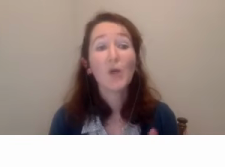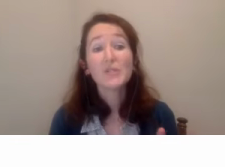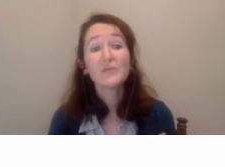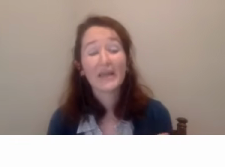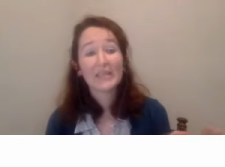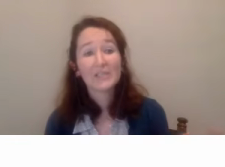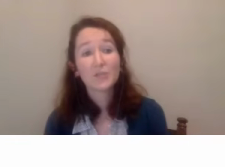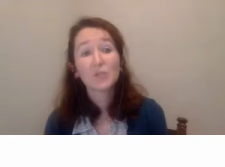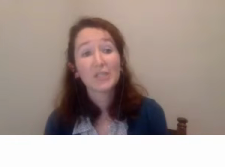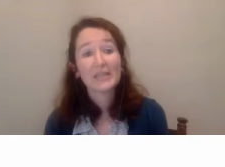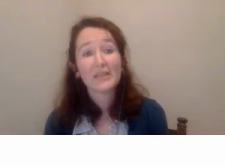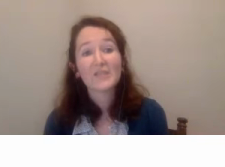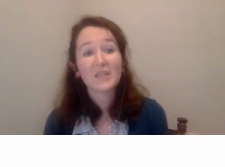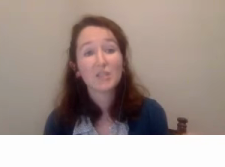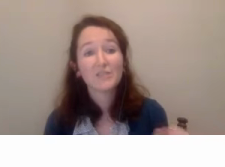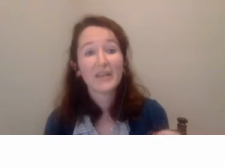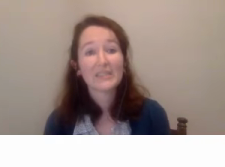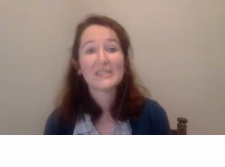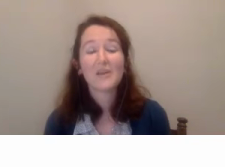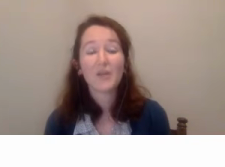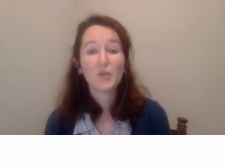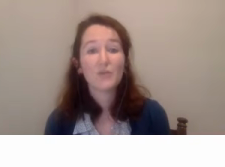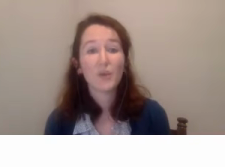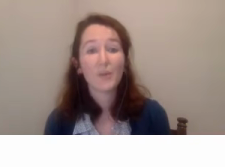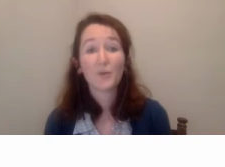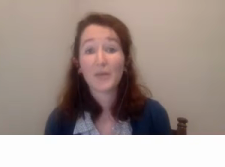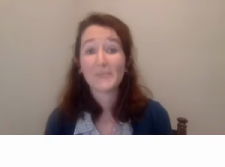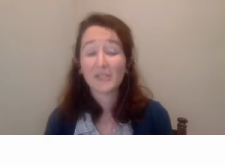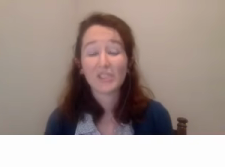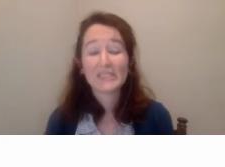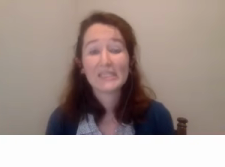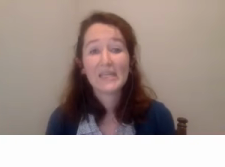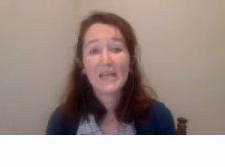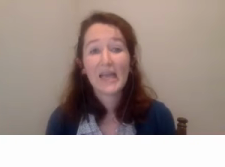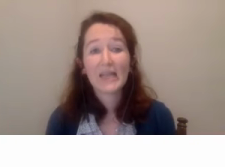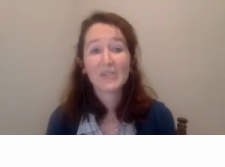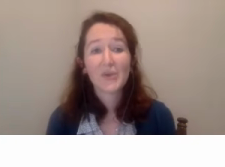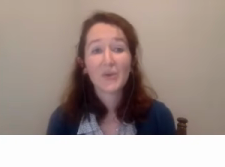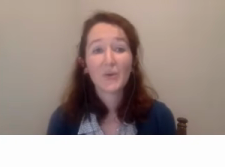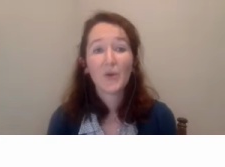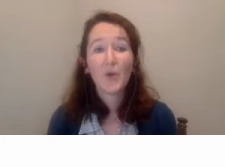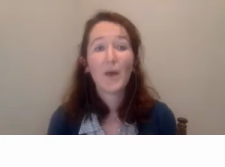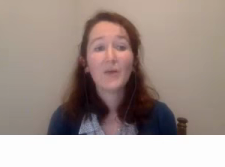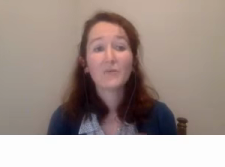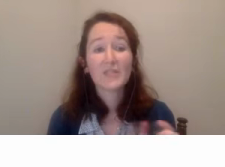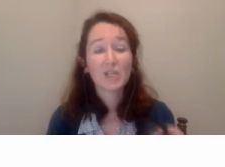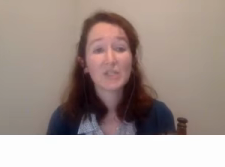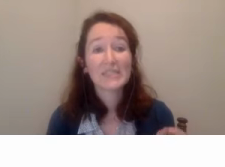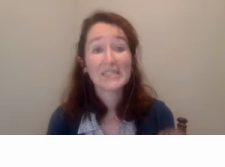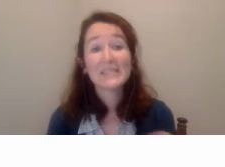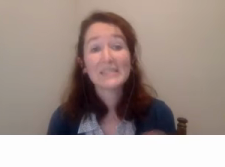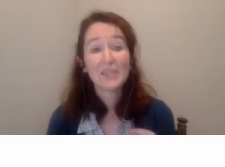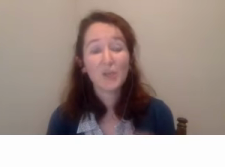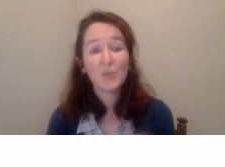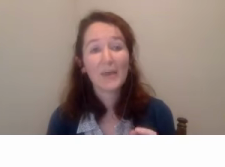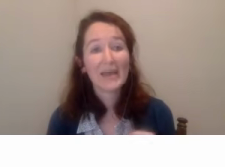we also find, crucially, that the reduction effect is not uniform across mentions. And so while reduction